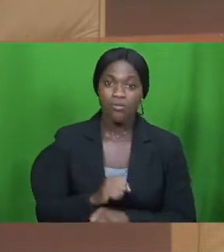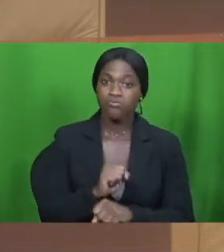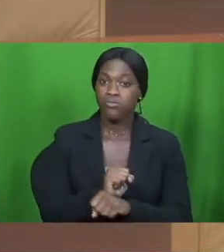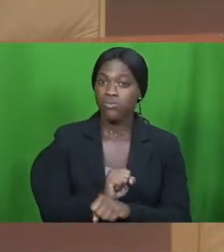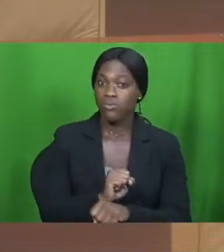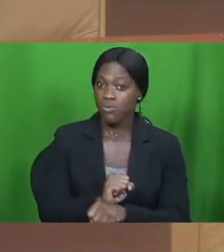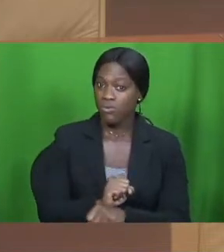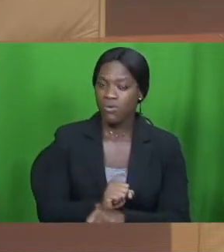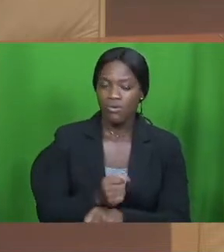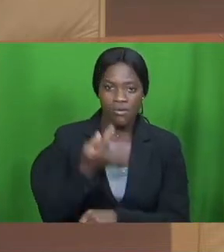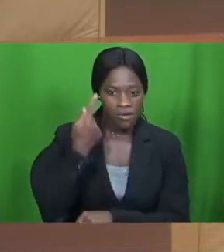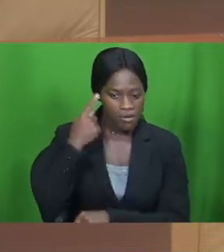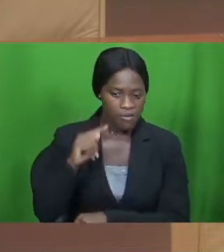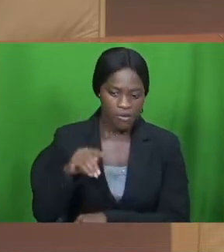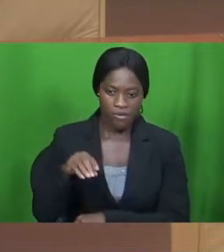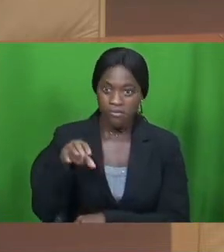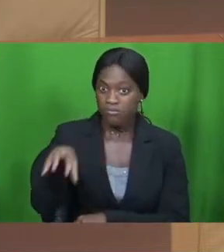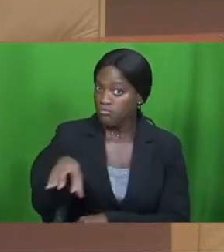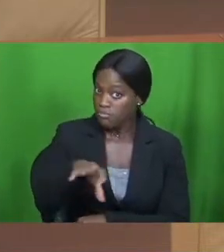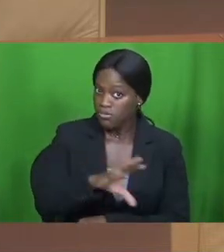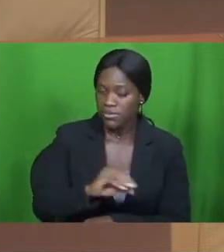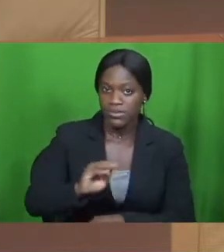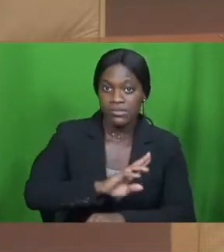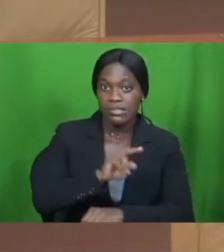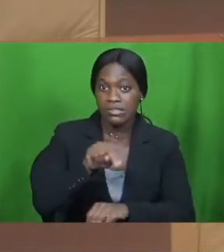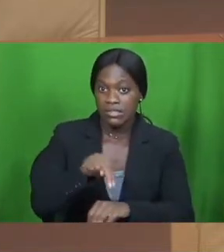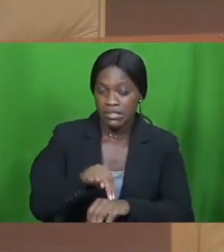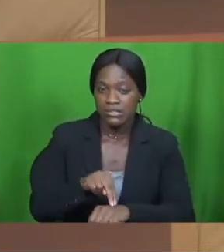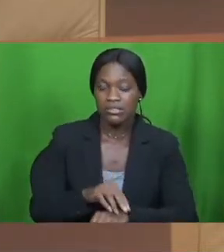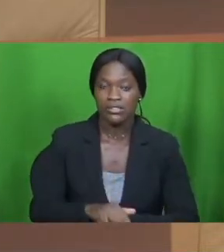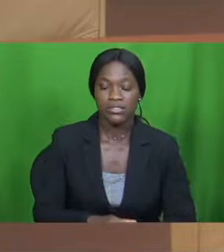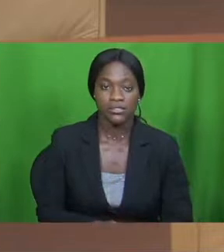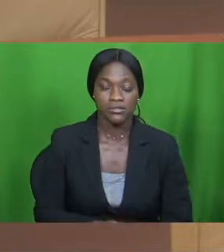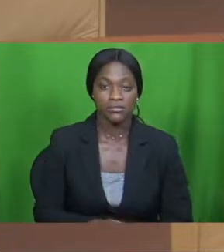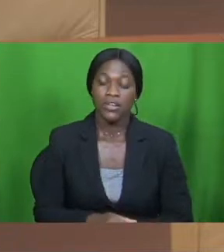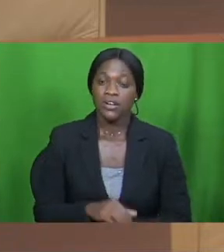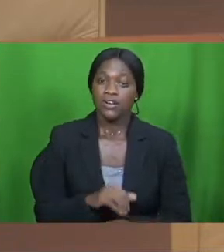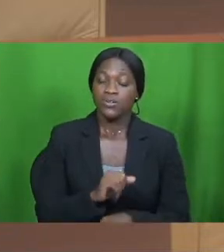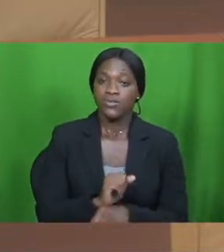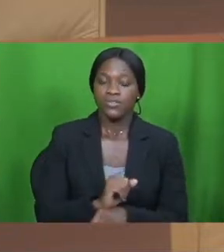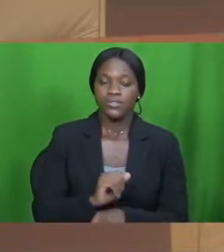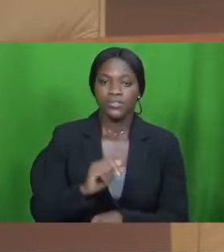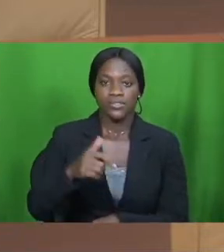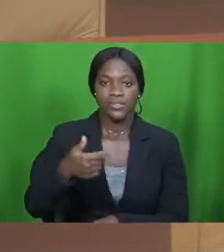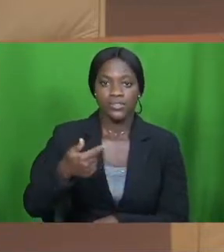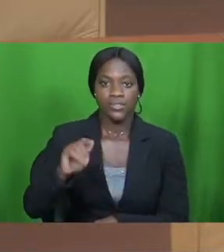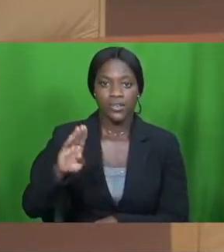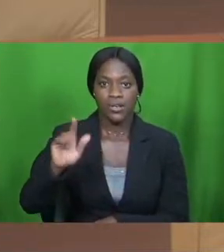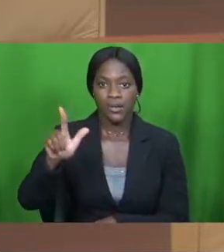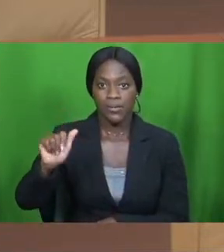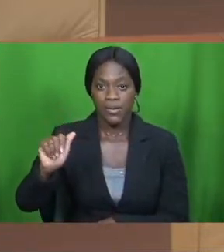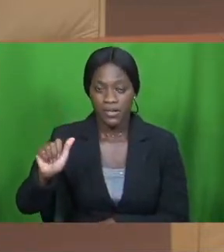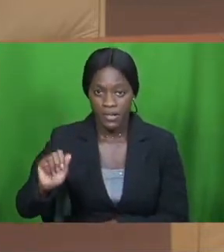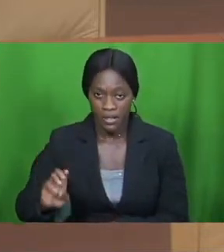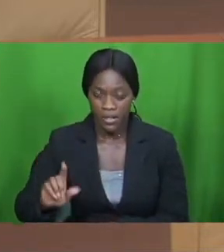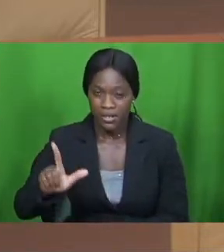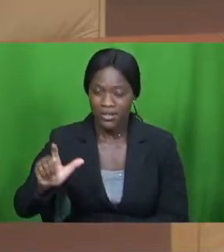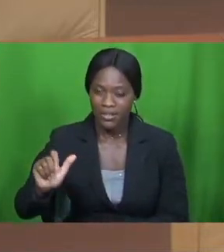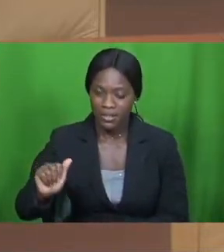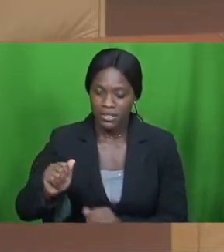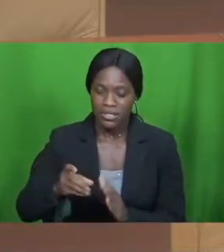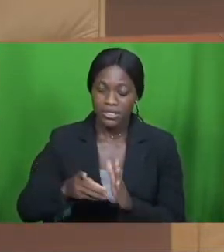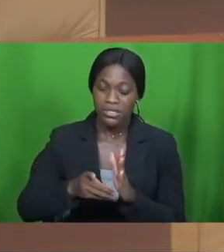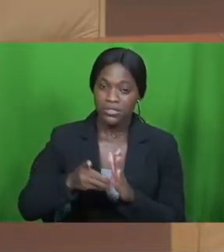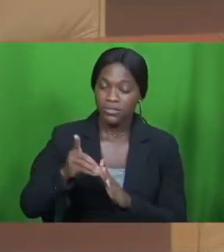and his nation. He served the Dabala Area Development. He served the Agave Youth